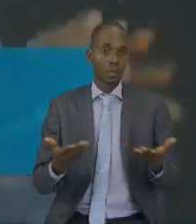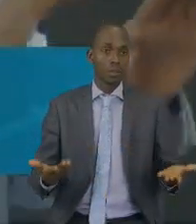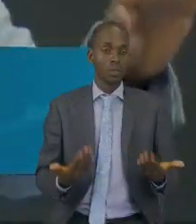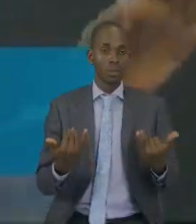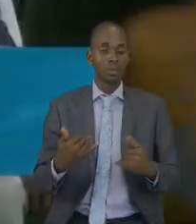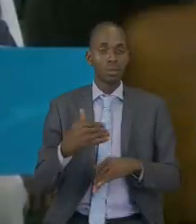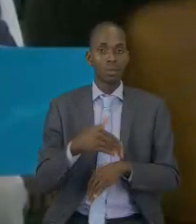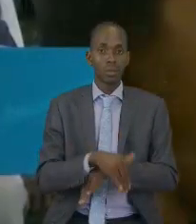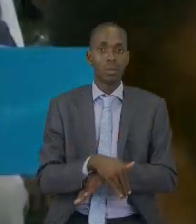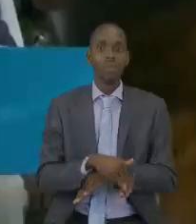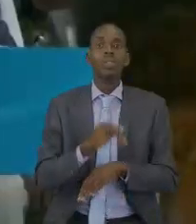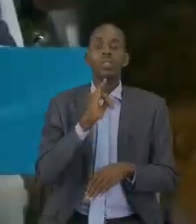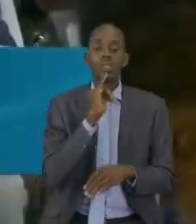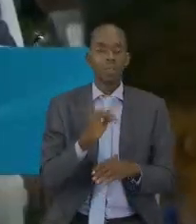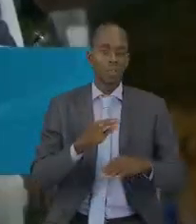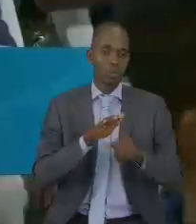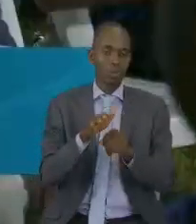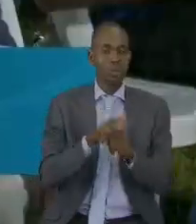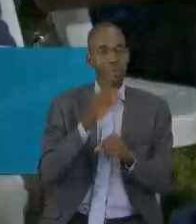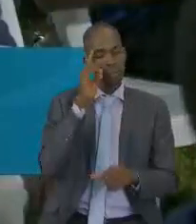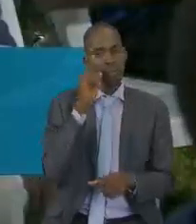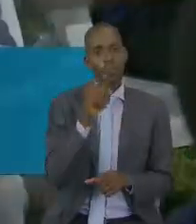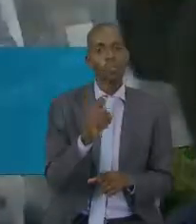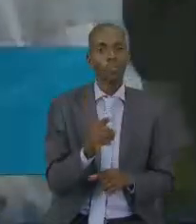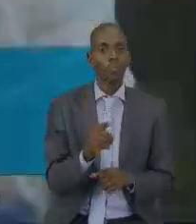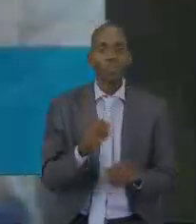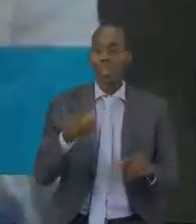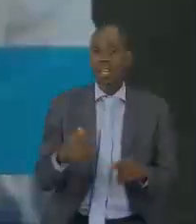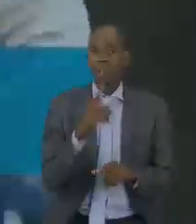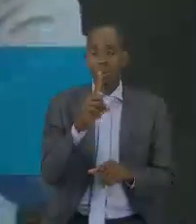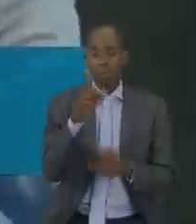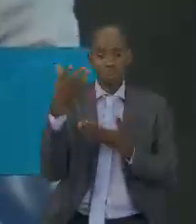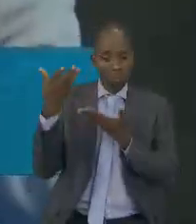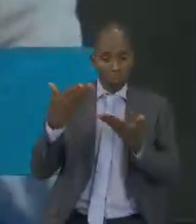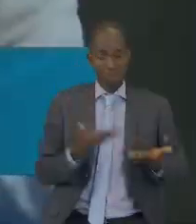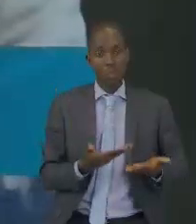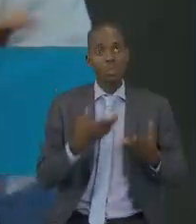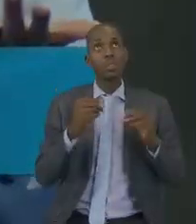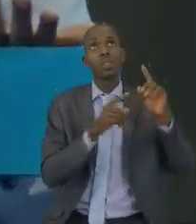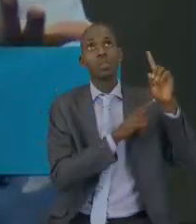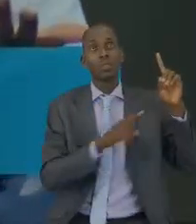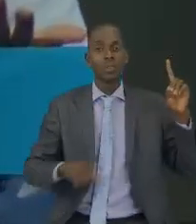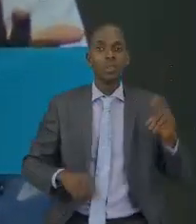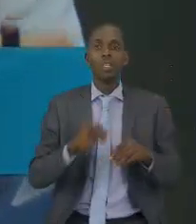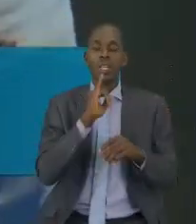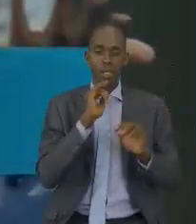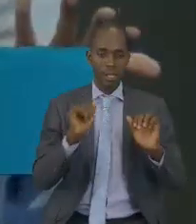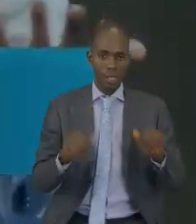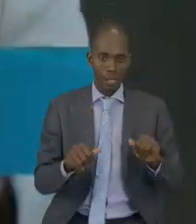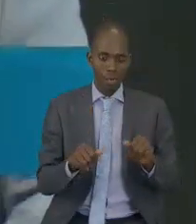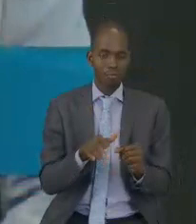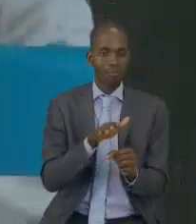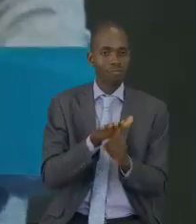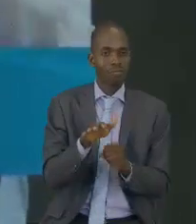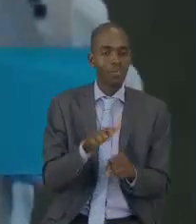is sufficient for you. Everybody you brought, the Lord is able,